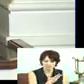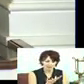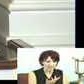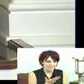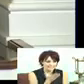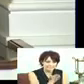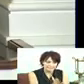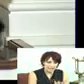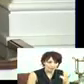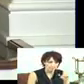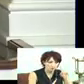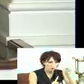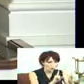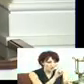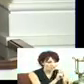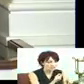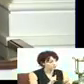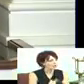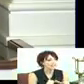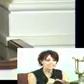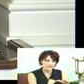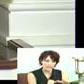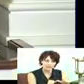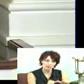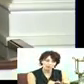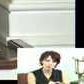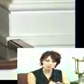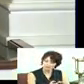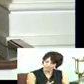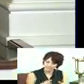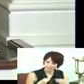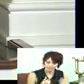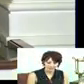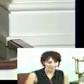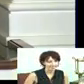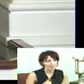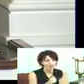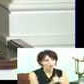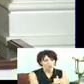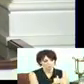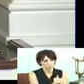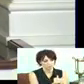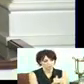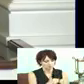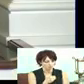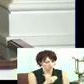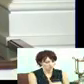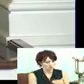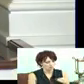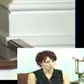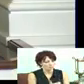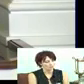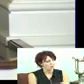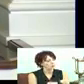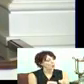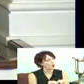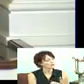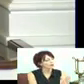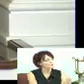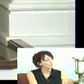some questions I still live with. And that just gets us moving into a more